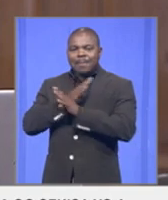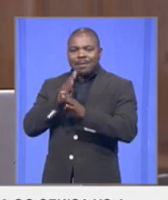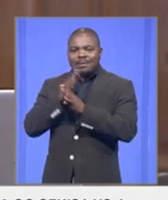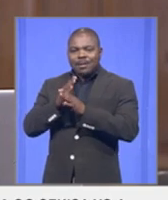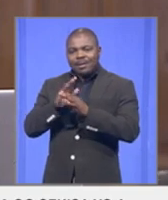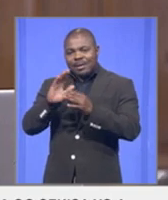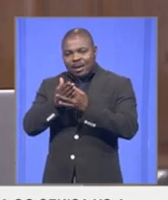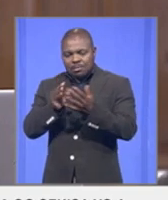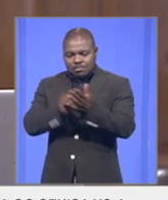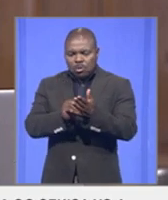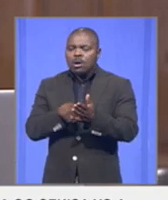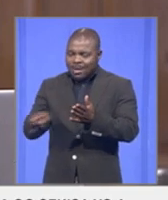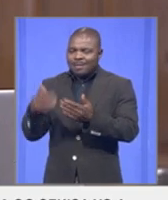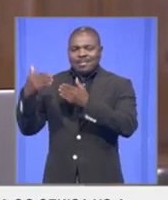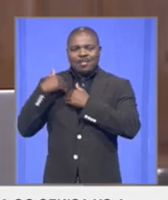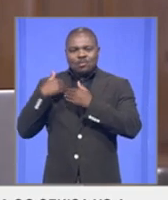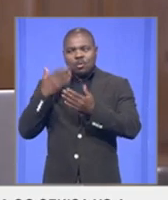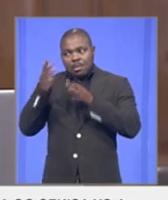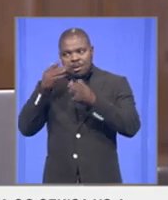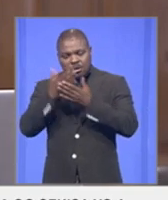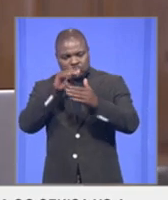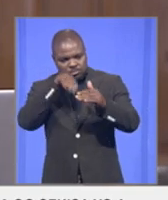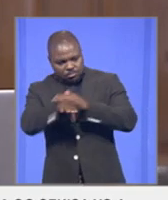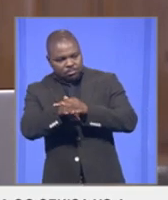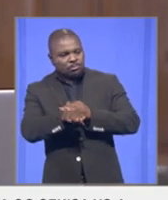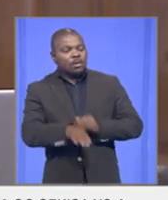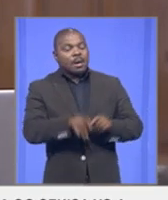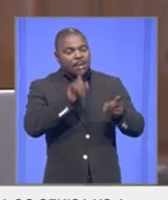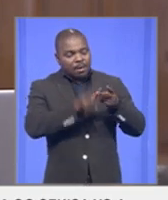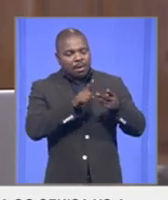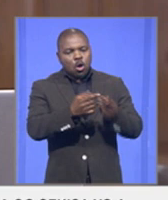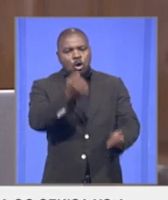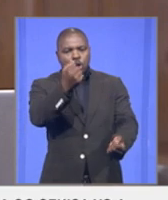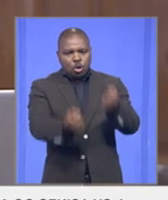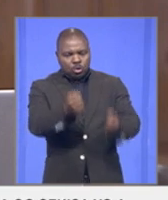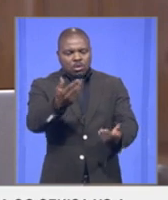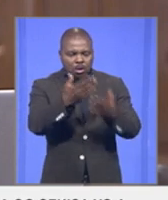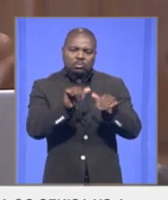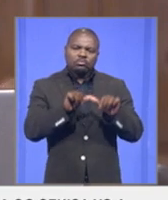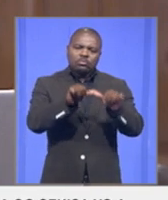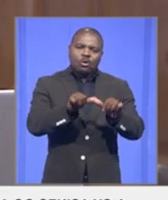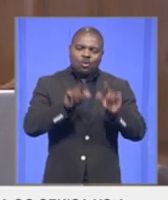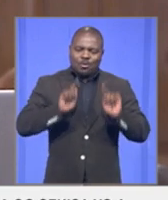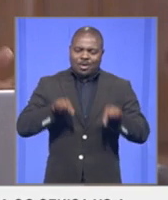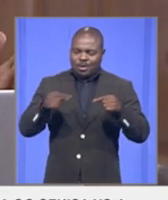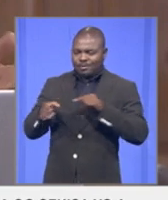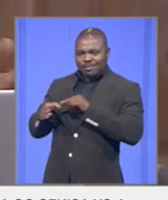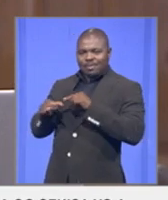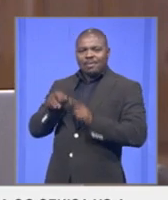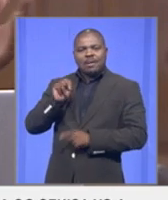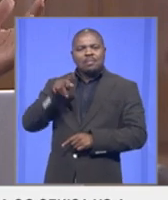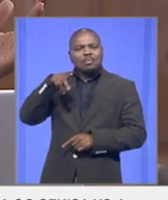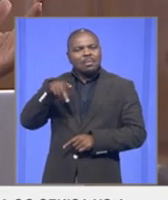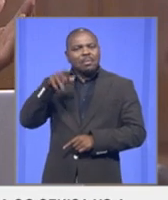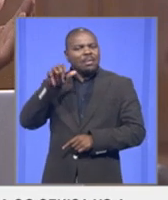businessmen, and that the court should be able to step in there without requiring them to go